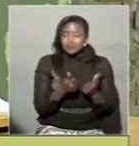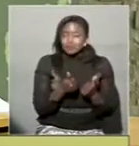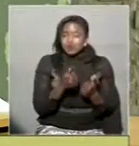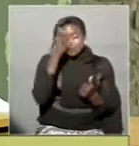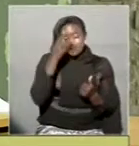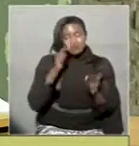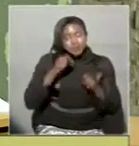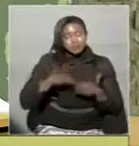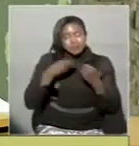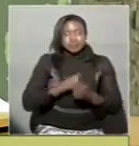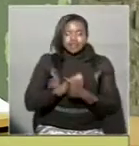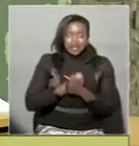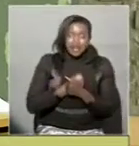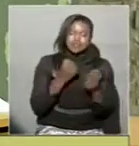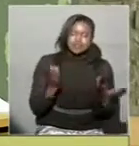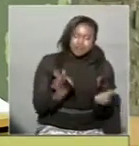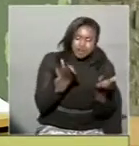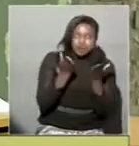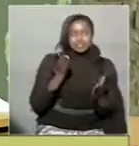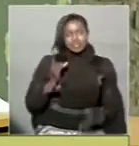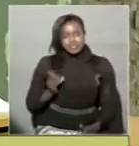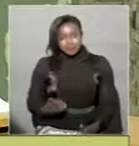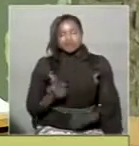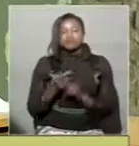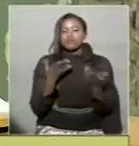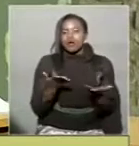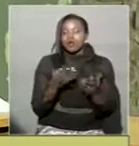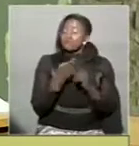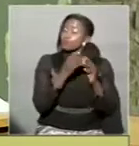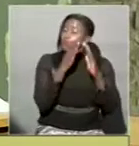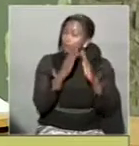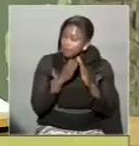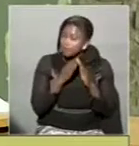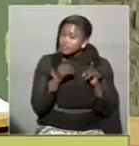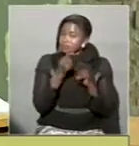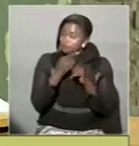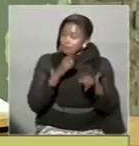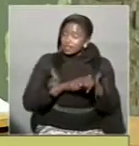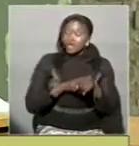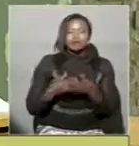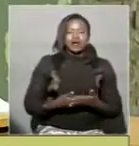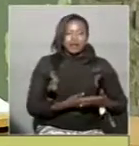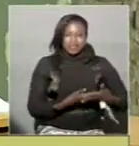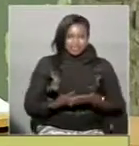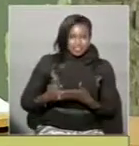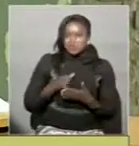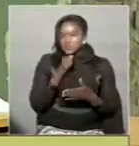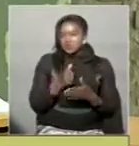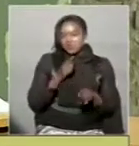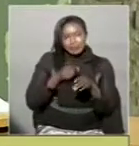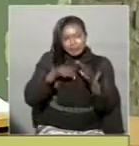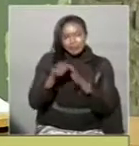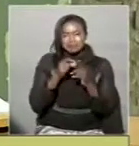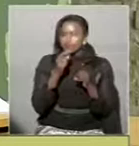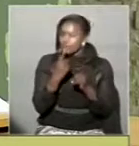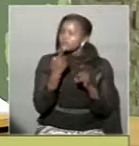encouragement, the discipline. It all has to be at home. It all comes from home. And right from when you are a baby, not just when you come to P1, but right